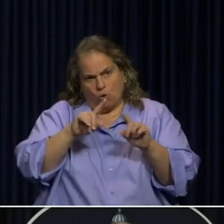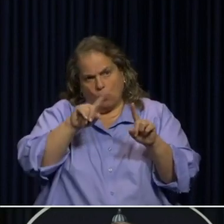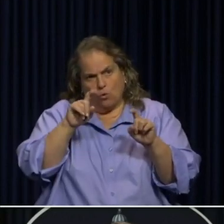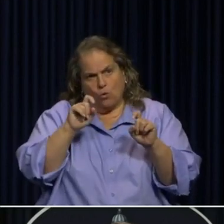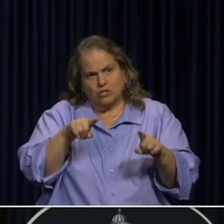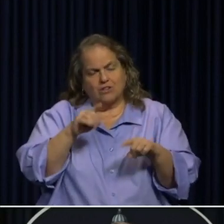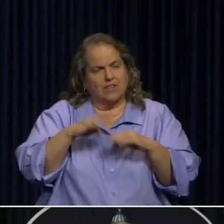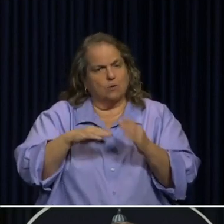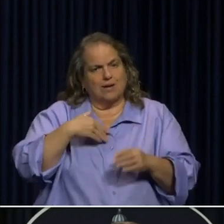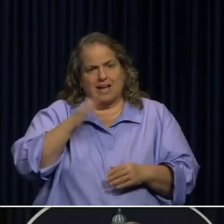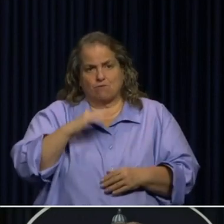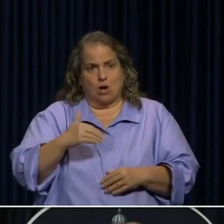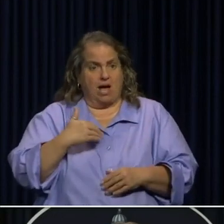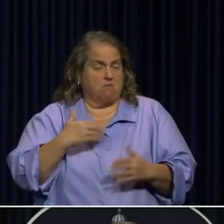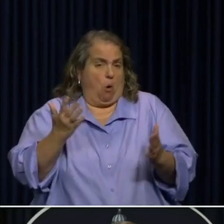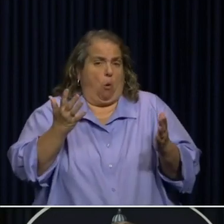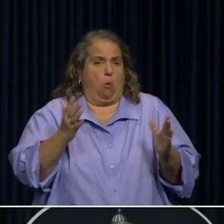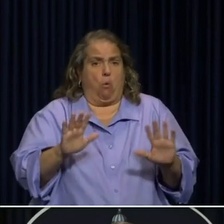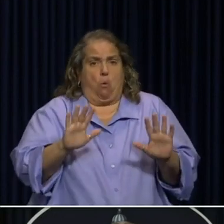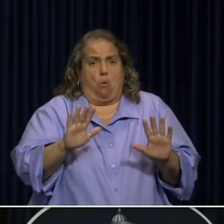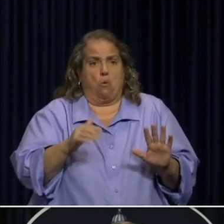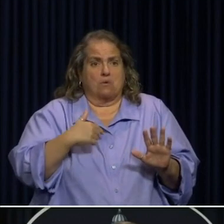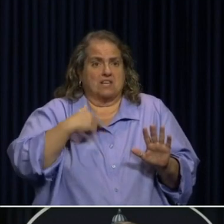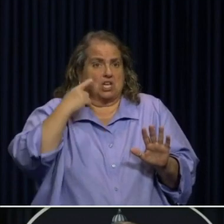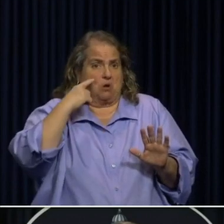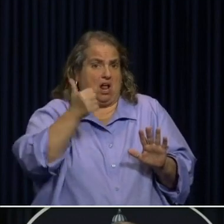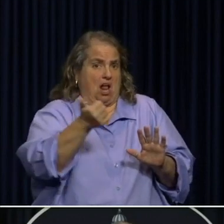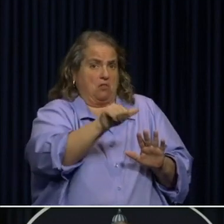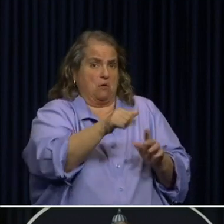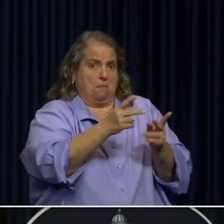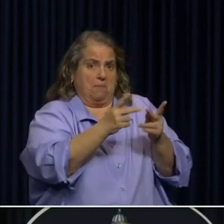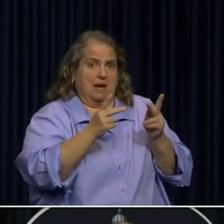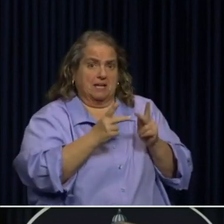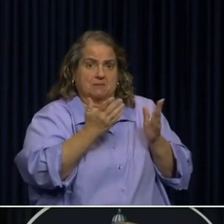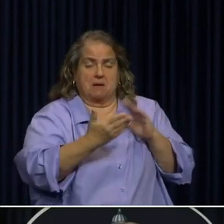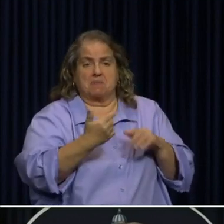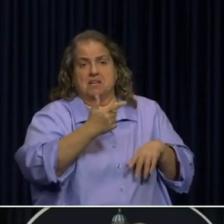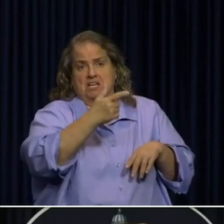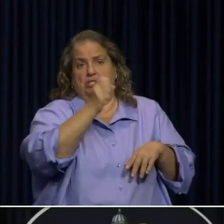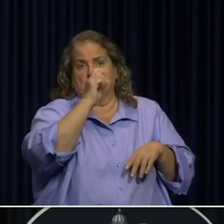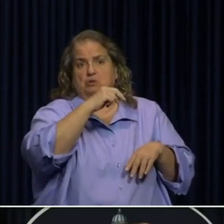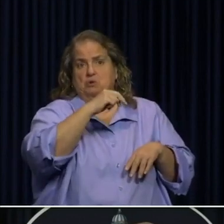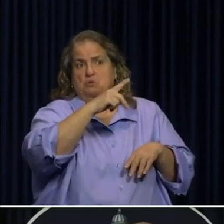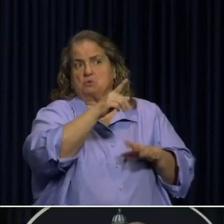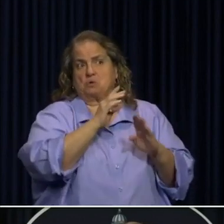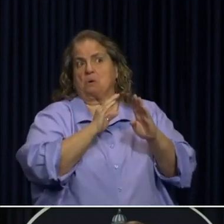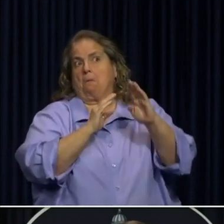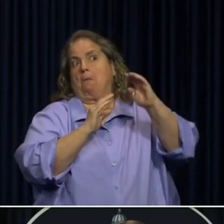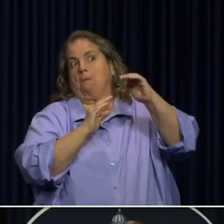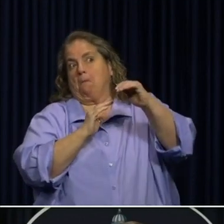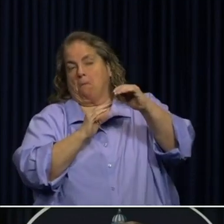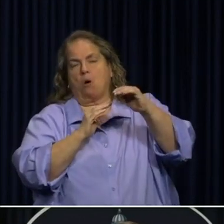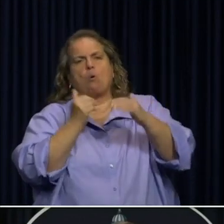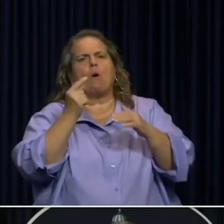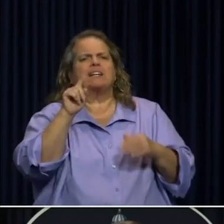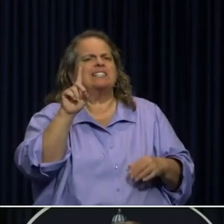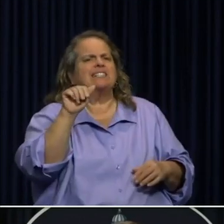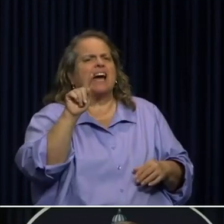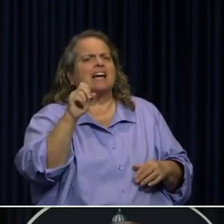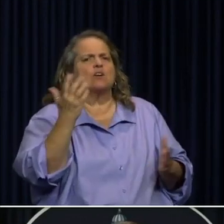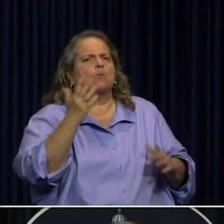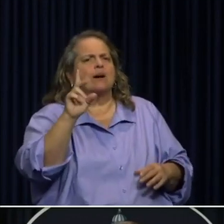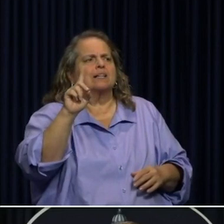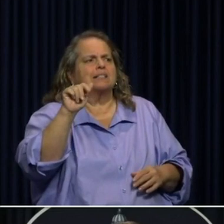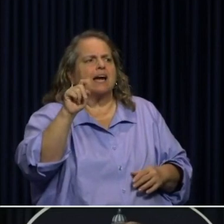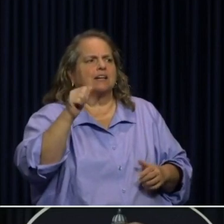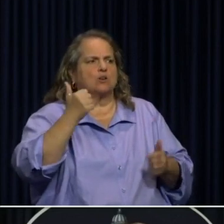than we ever have about, we're hearing in some other places that we might have a peak. What date? By what